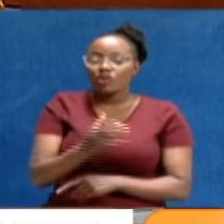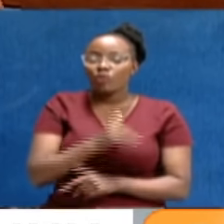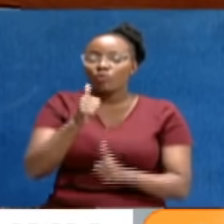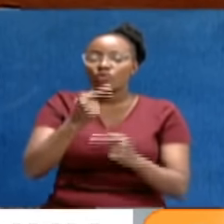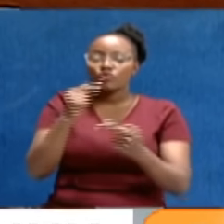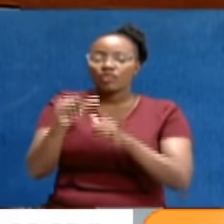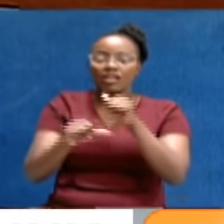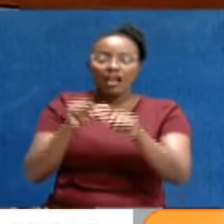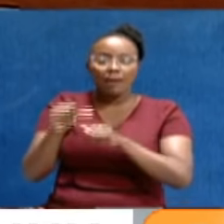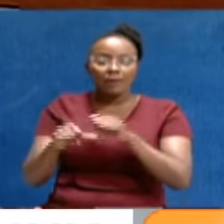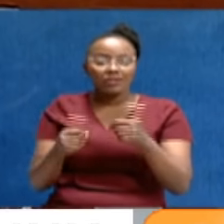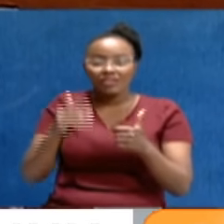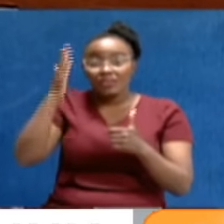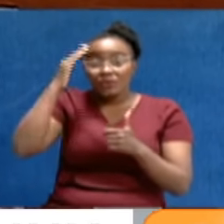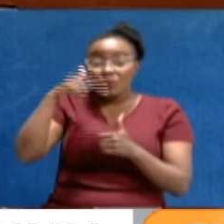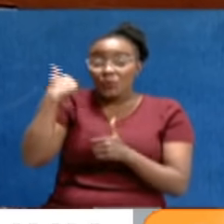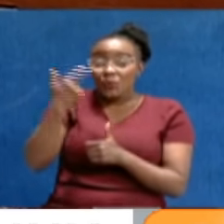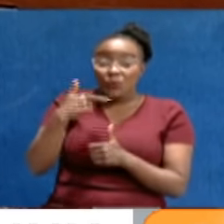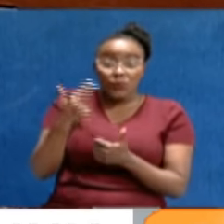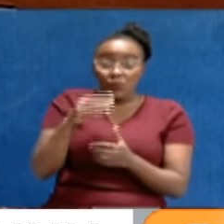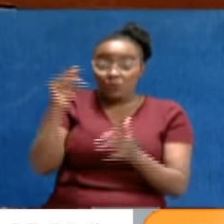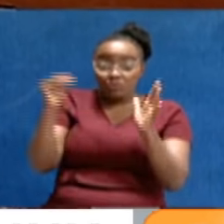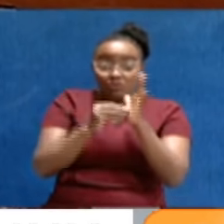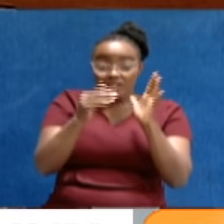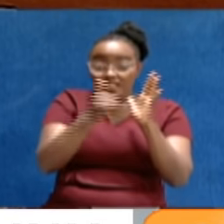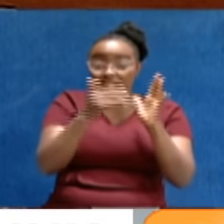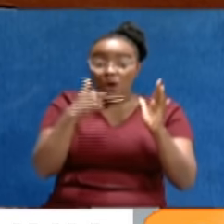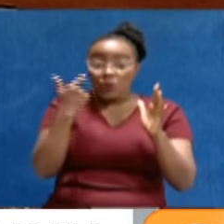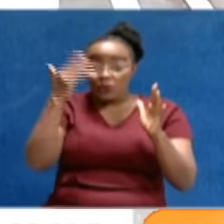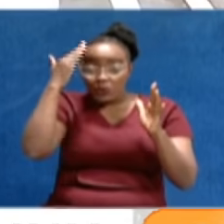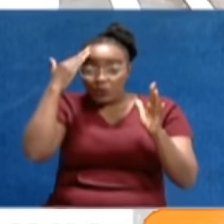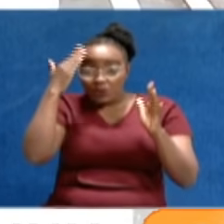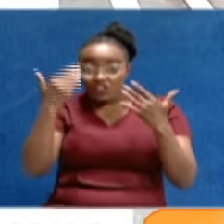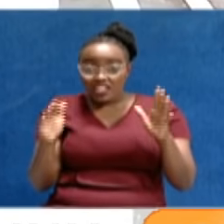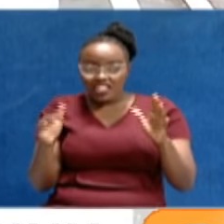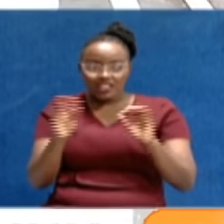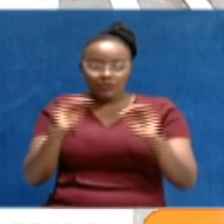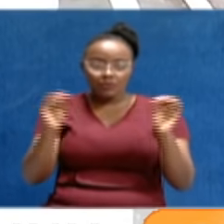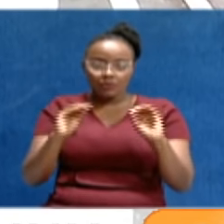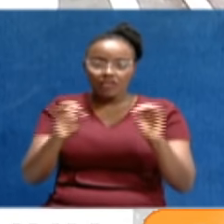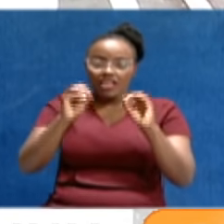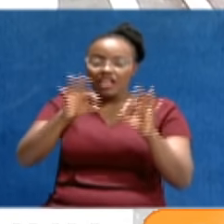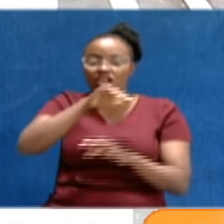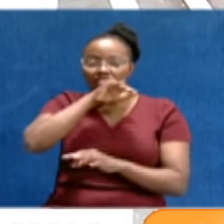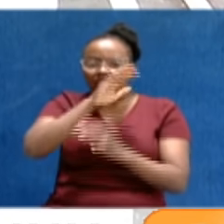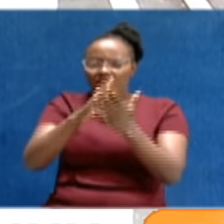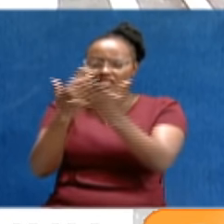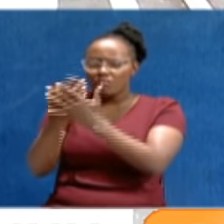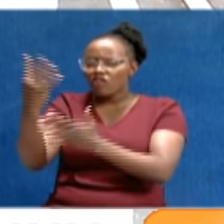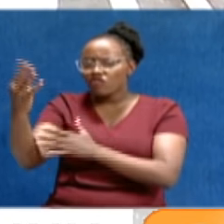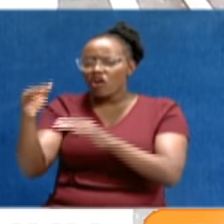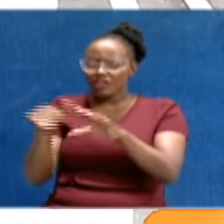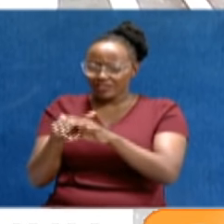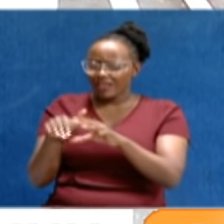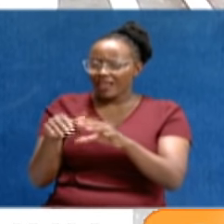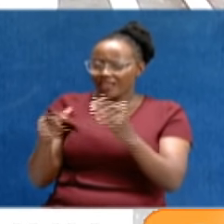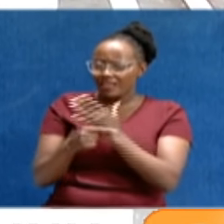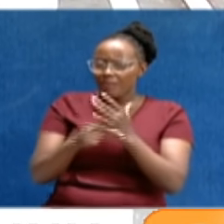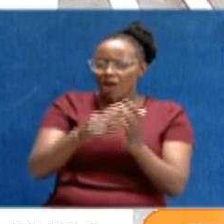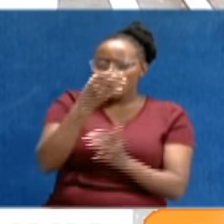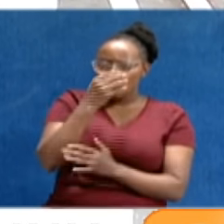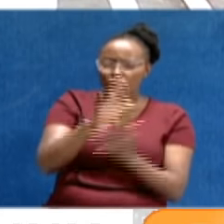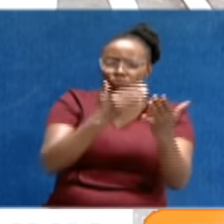that she's talking about, you don't know who actually picked them. It seems if Raila proposed some four names, and Ruto